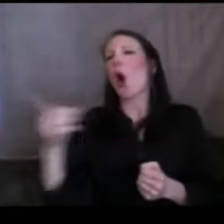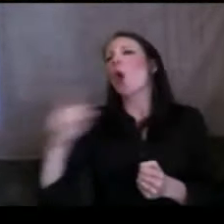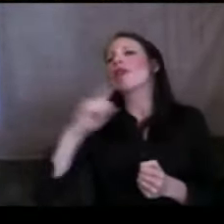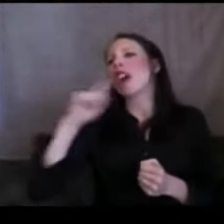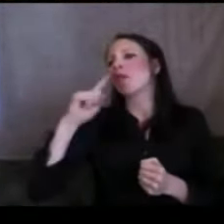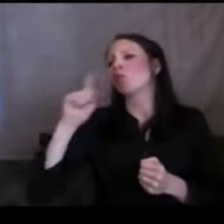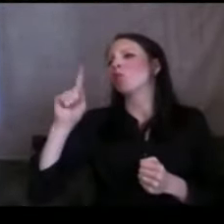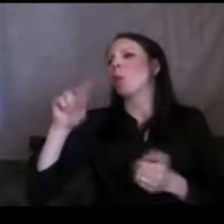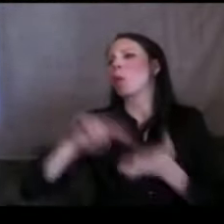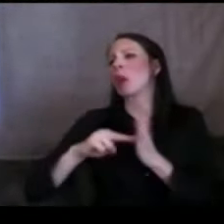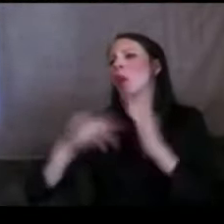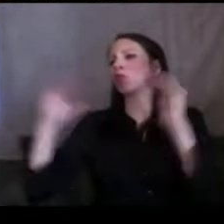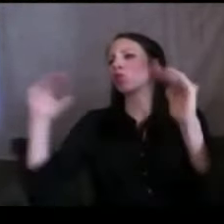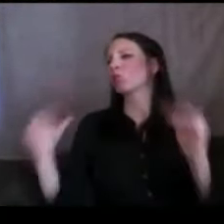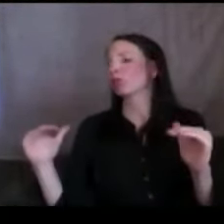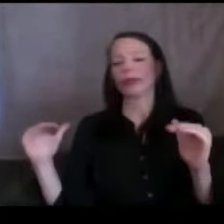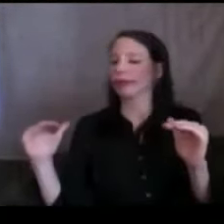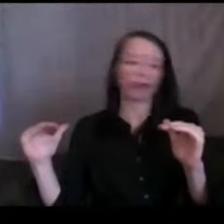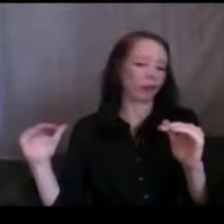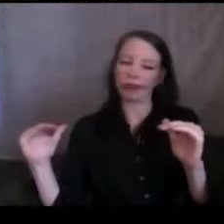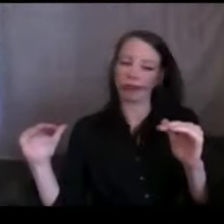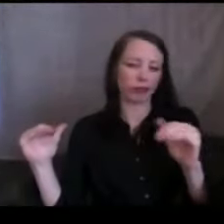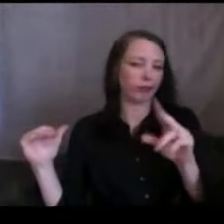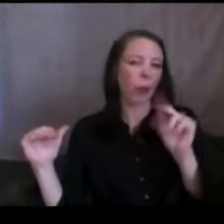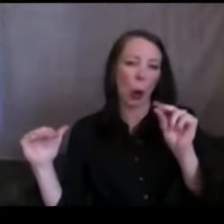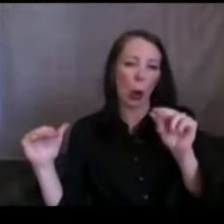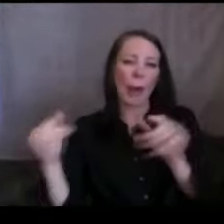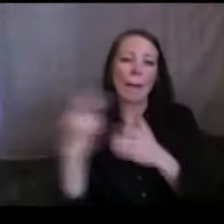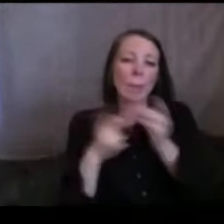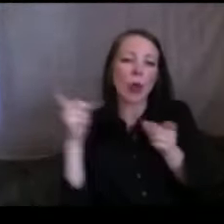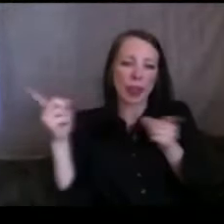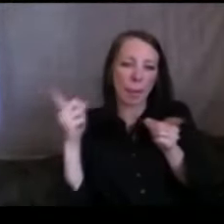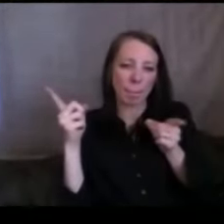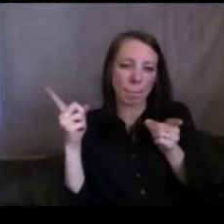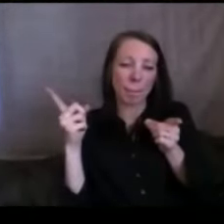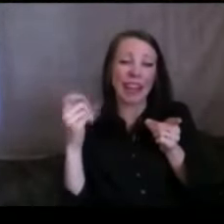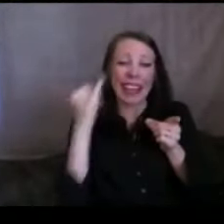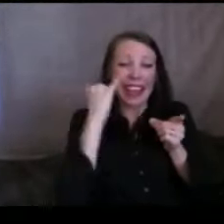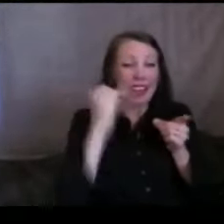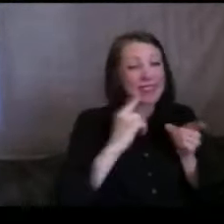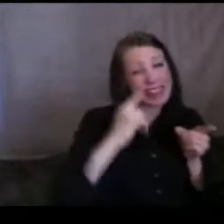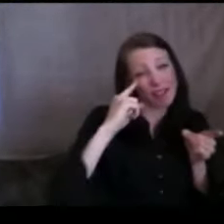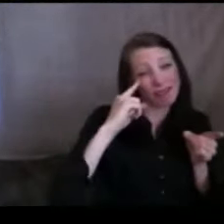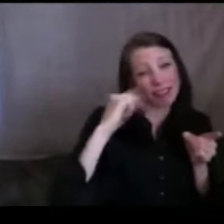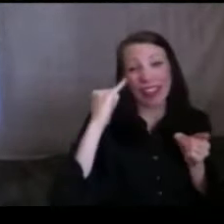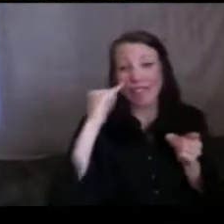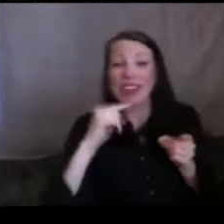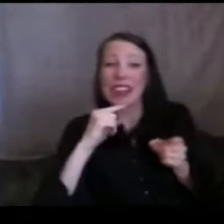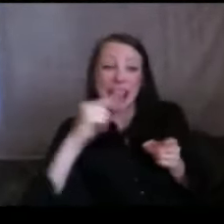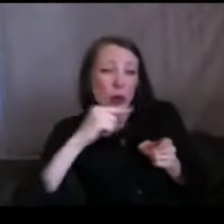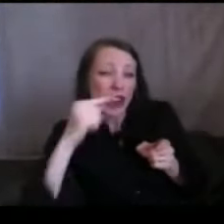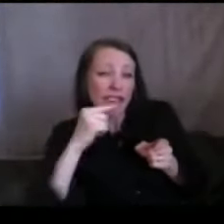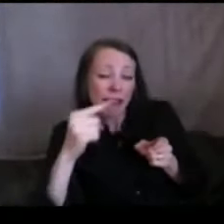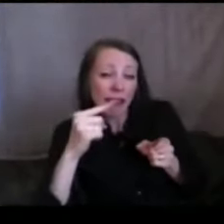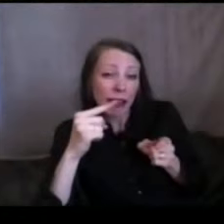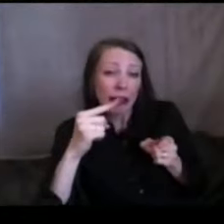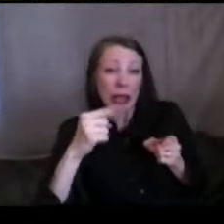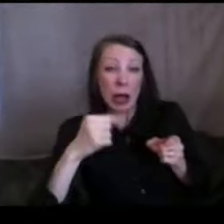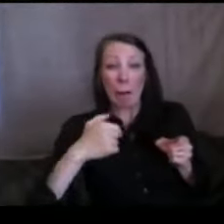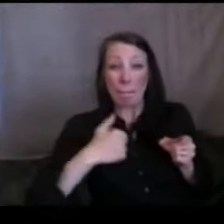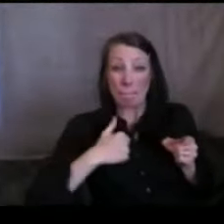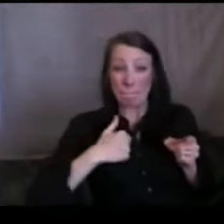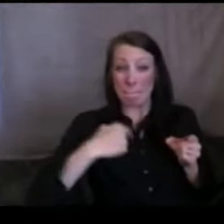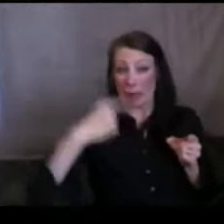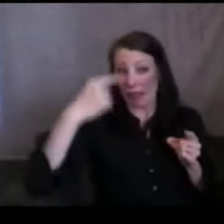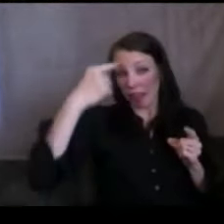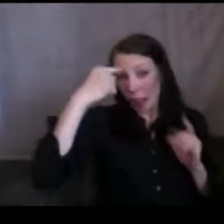one thing both of these guys would tell you is we have the same expectation of them as anyone else. If they're going to move up into higher grade positions,